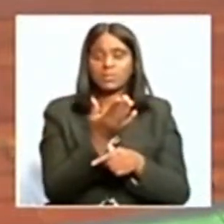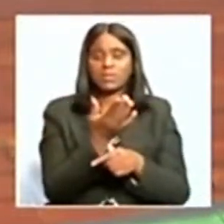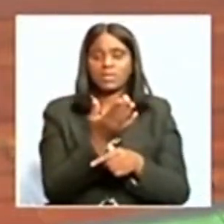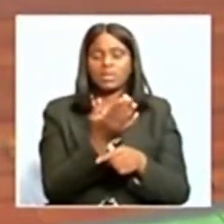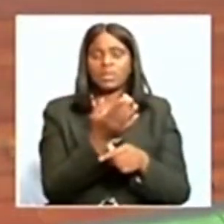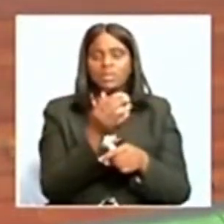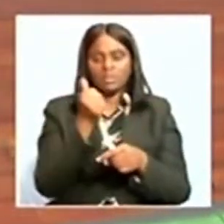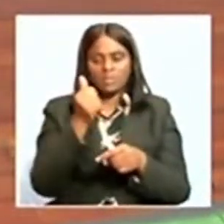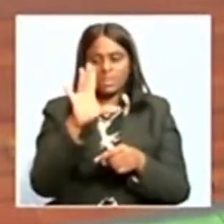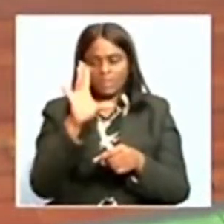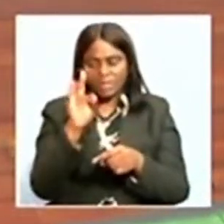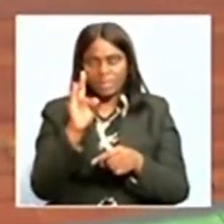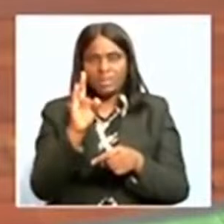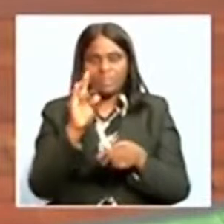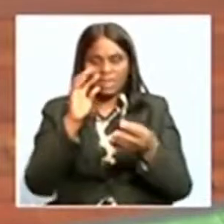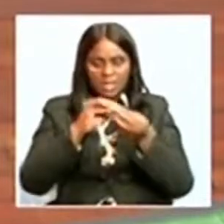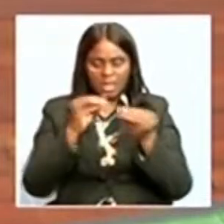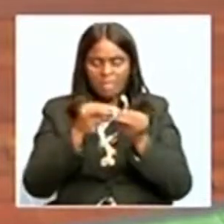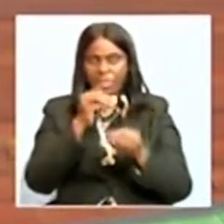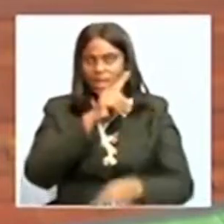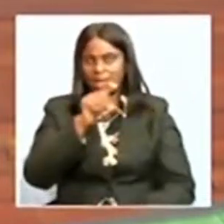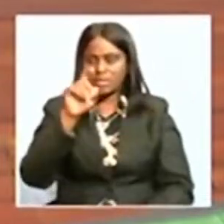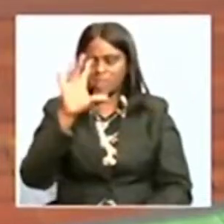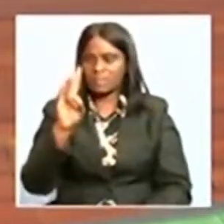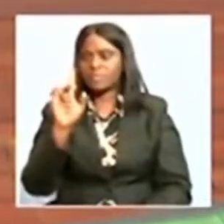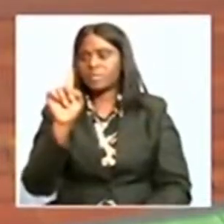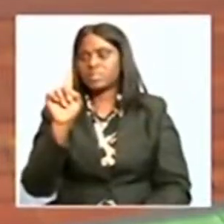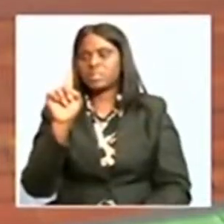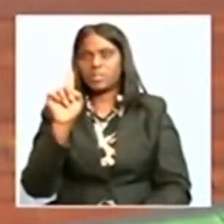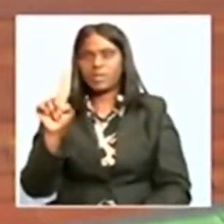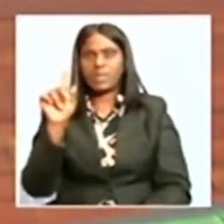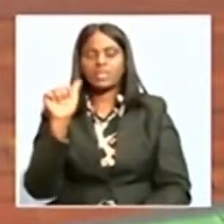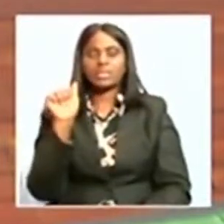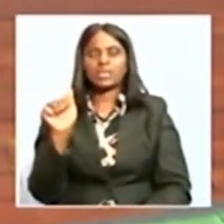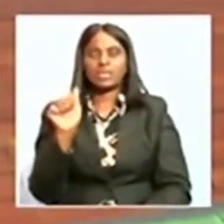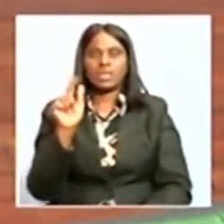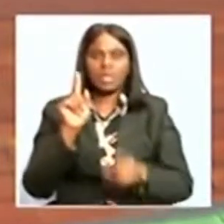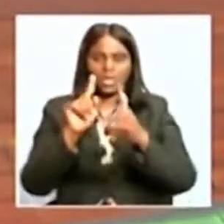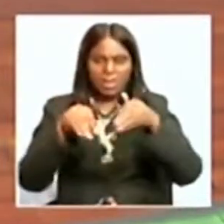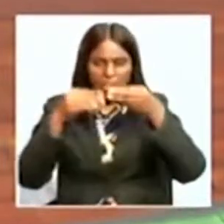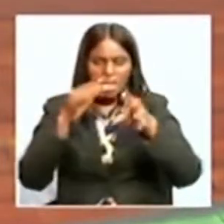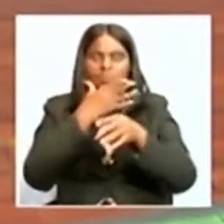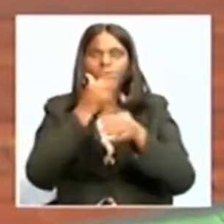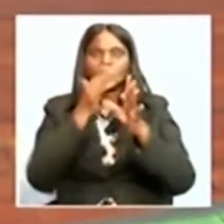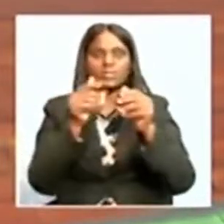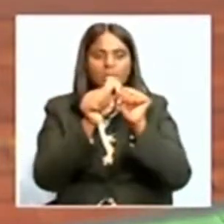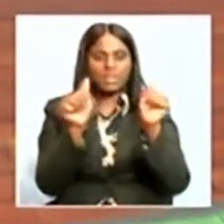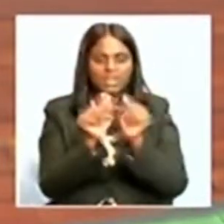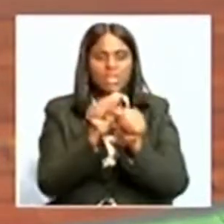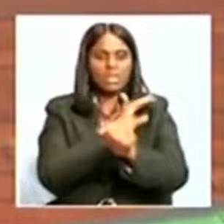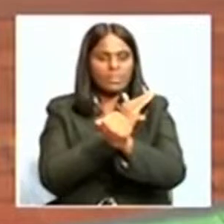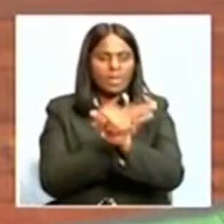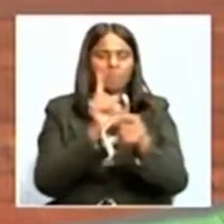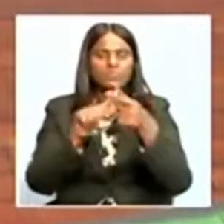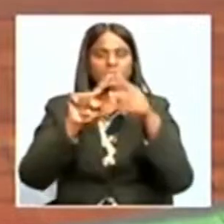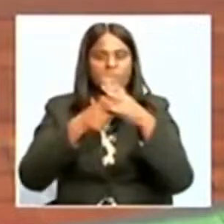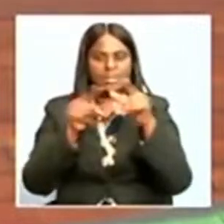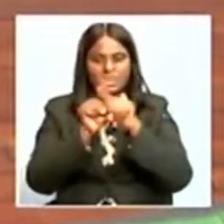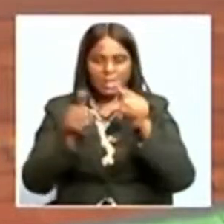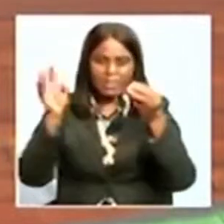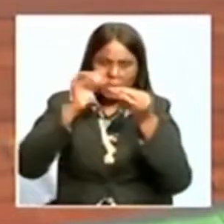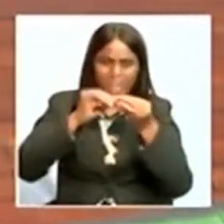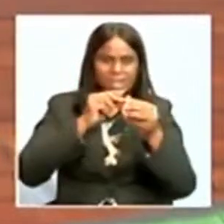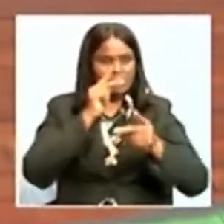Clause 17 amends Section 171A so as to give the Commissioner General the discretion to commence an